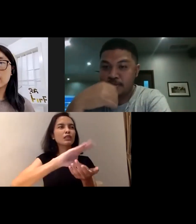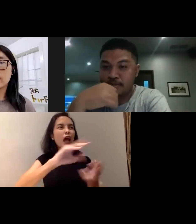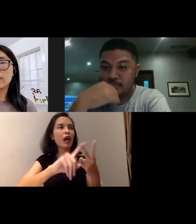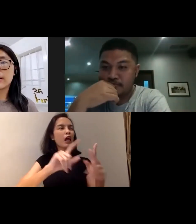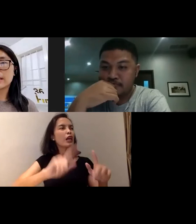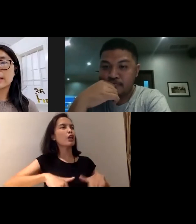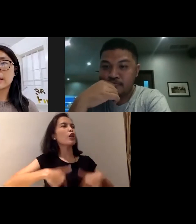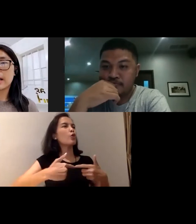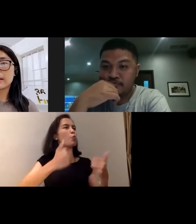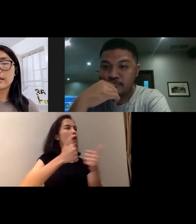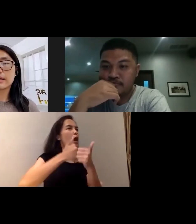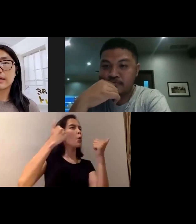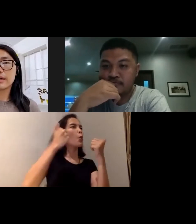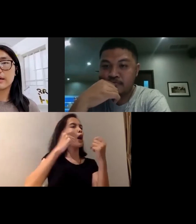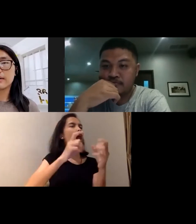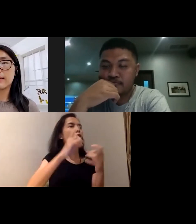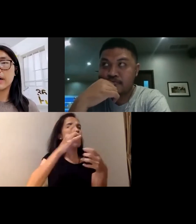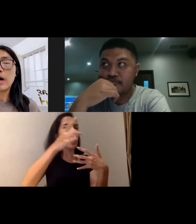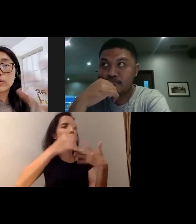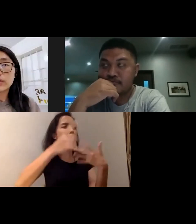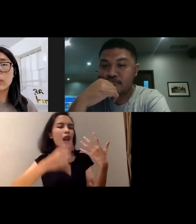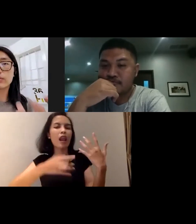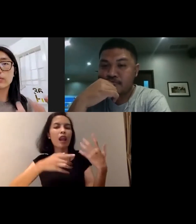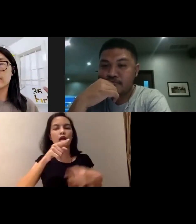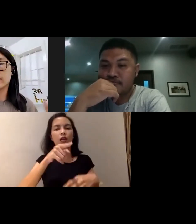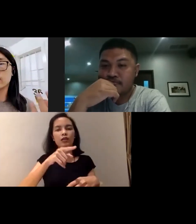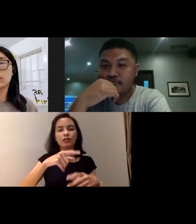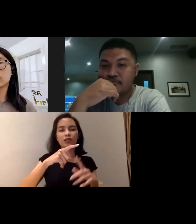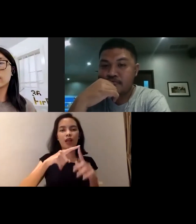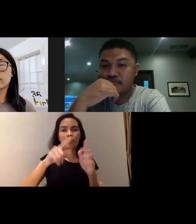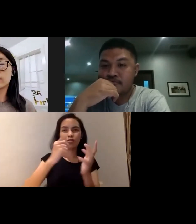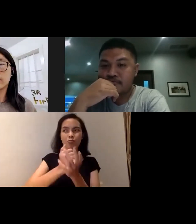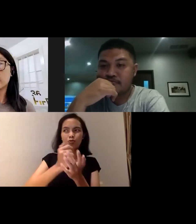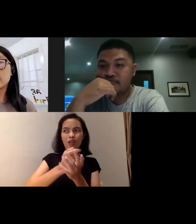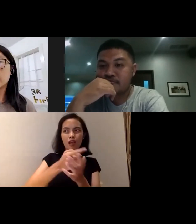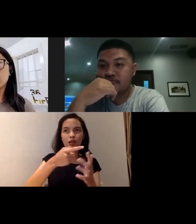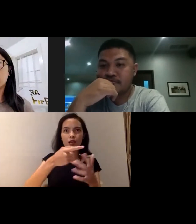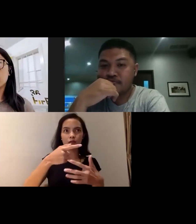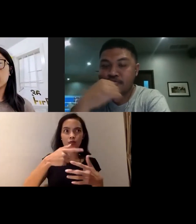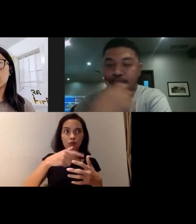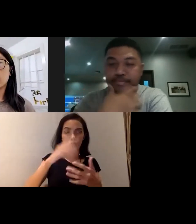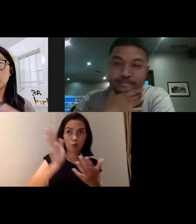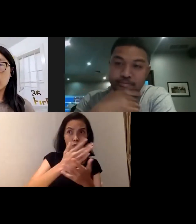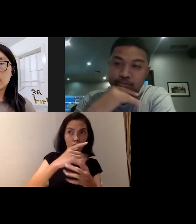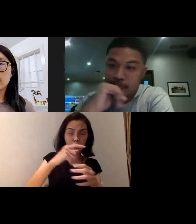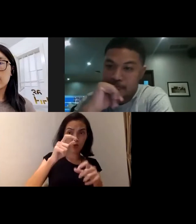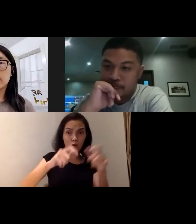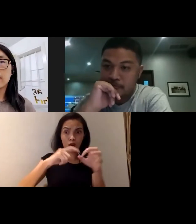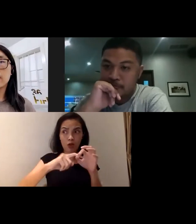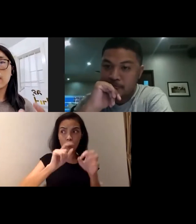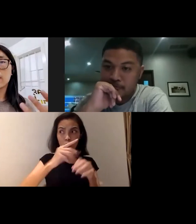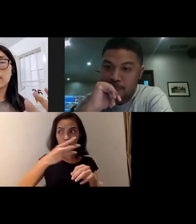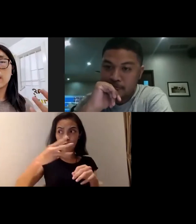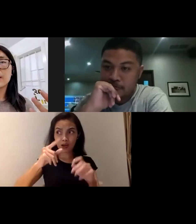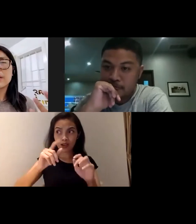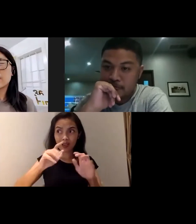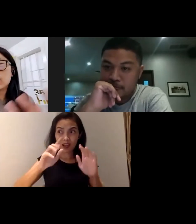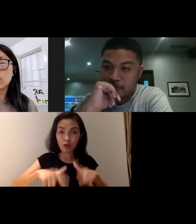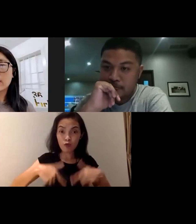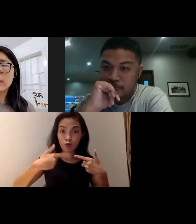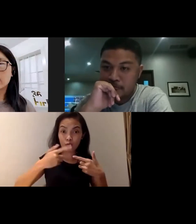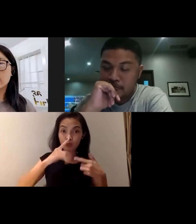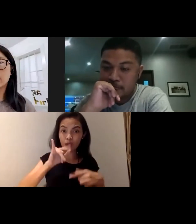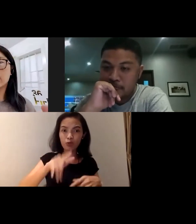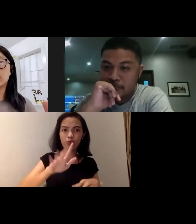I think. You know, that's not the whole story of the queer community. There are a lot of people are